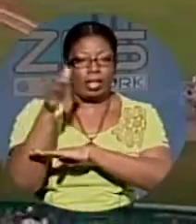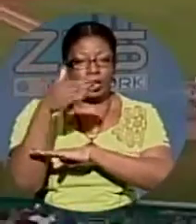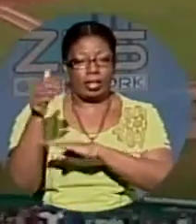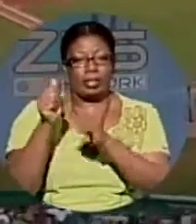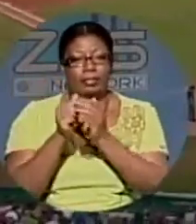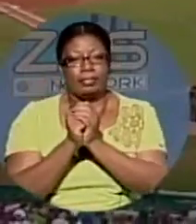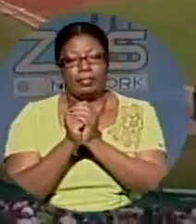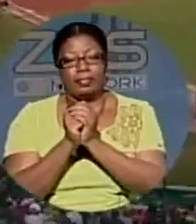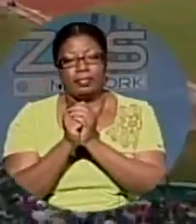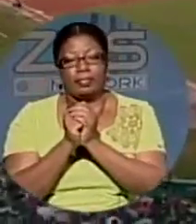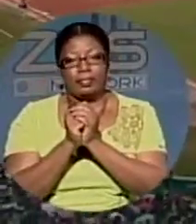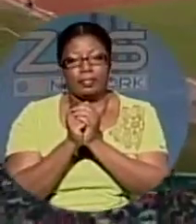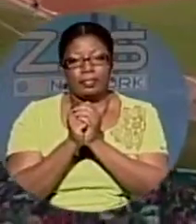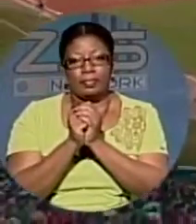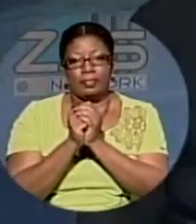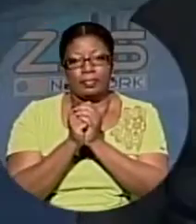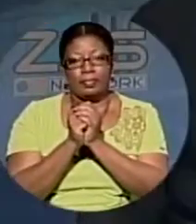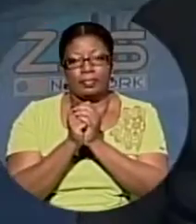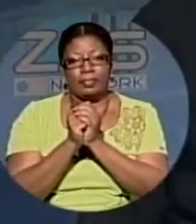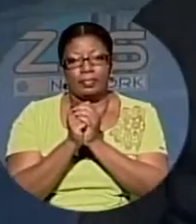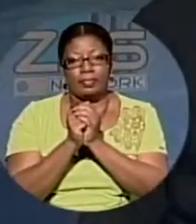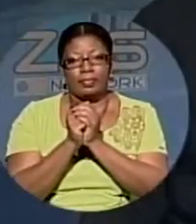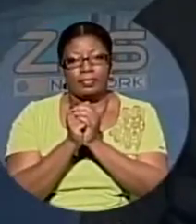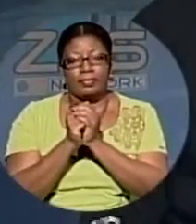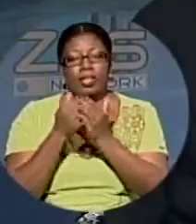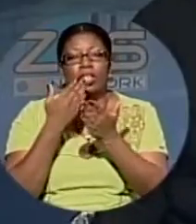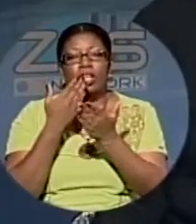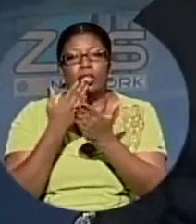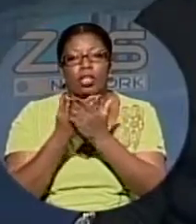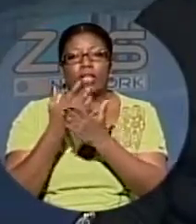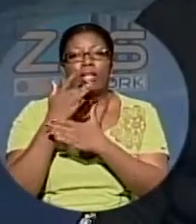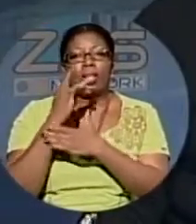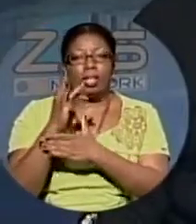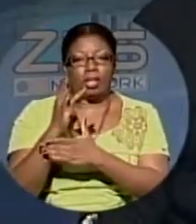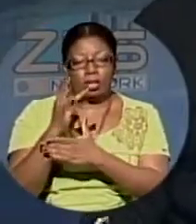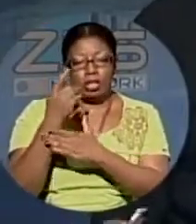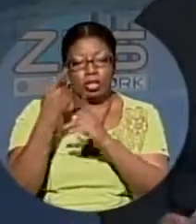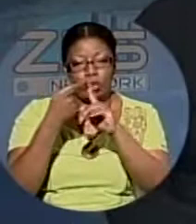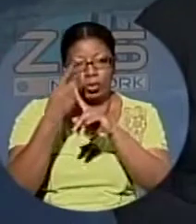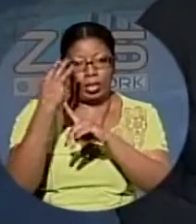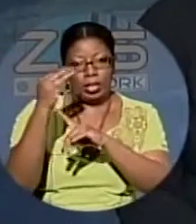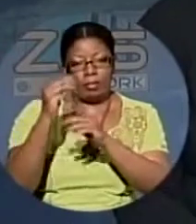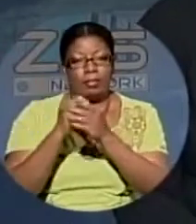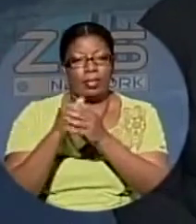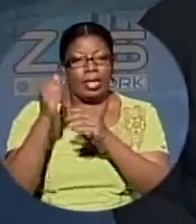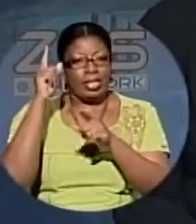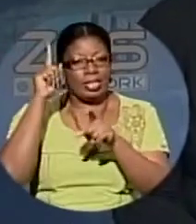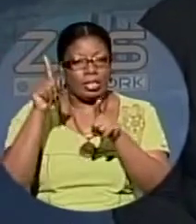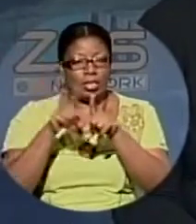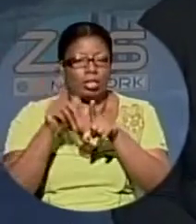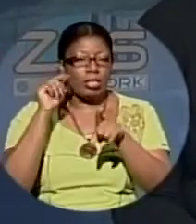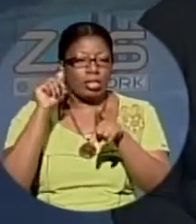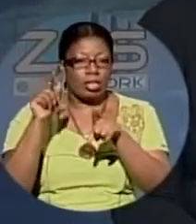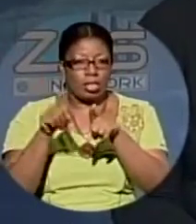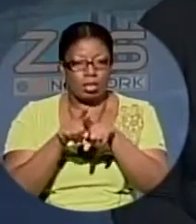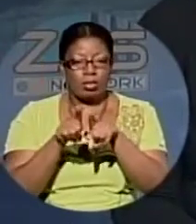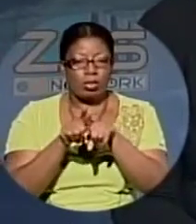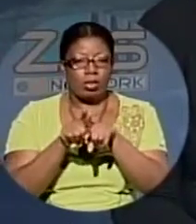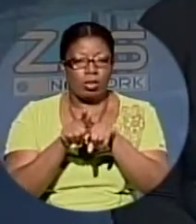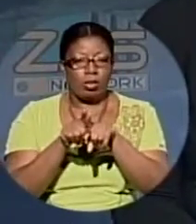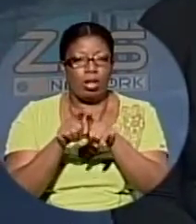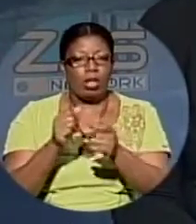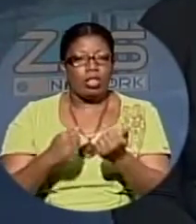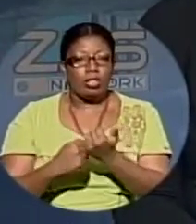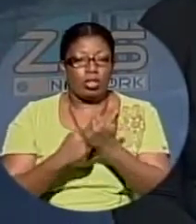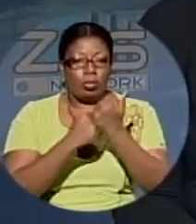ZNS News, I'm Charles Fischer. We wish Antoan good luck as he plays again tonight. Well, the Sister Support Cancer Group held its